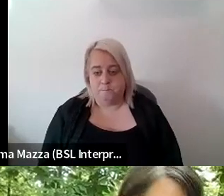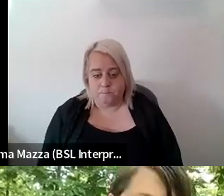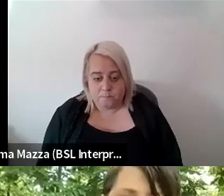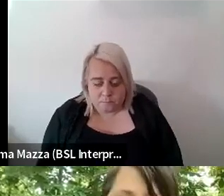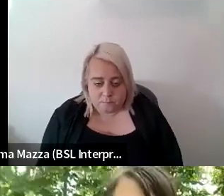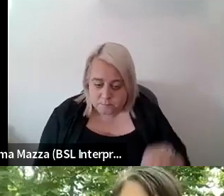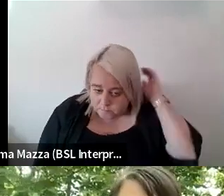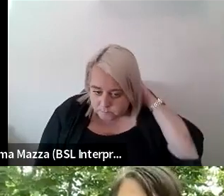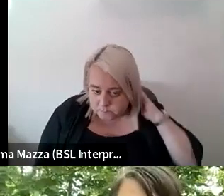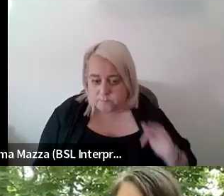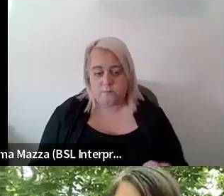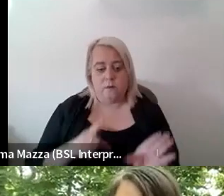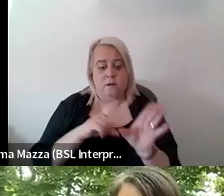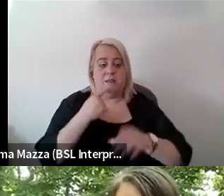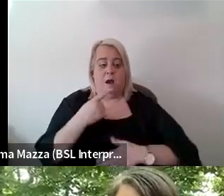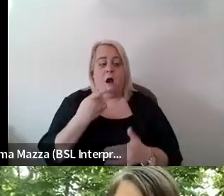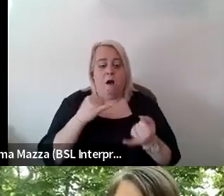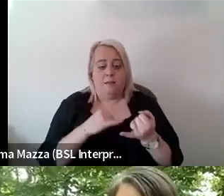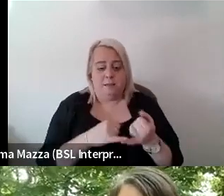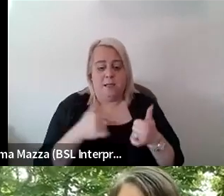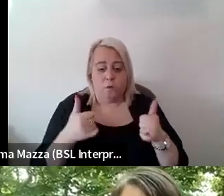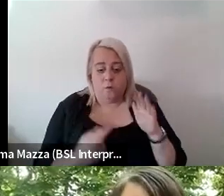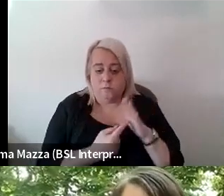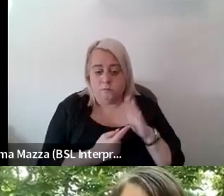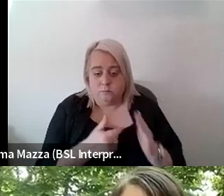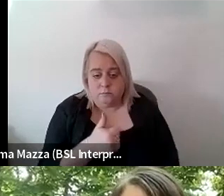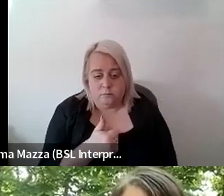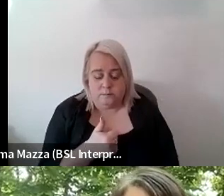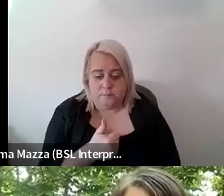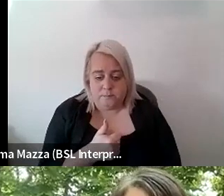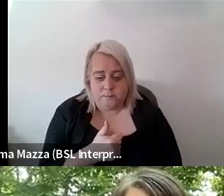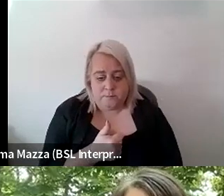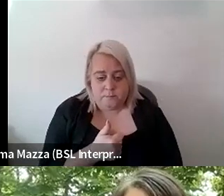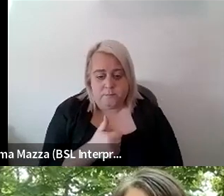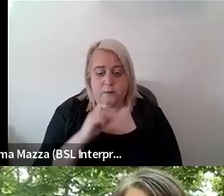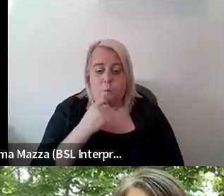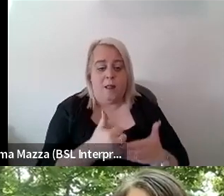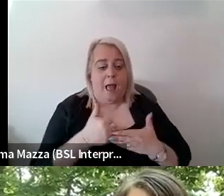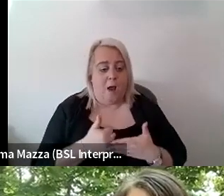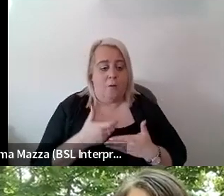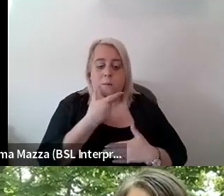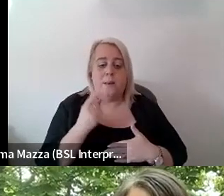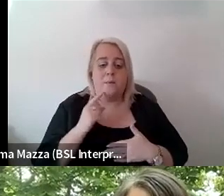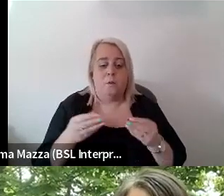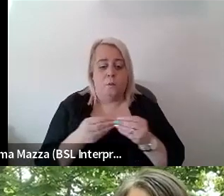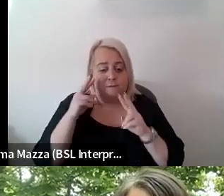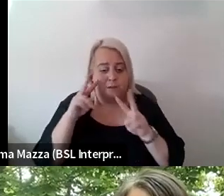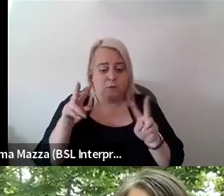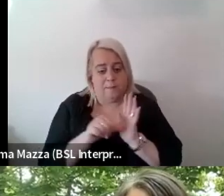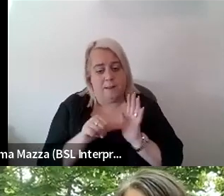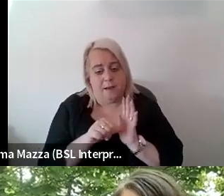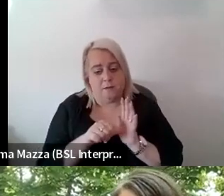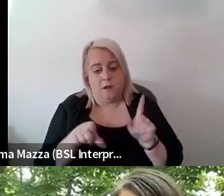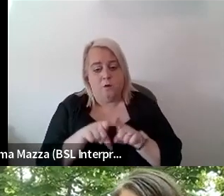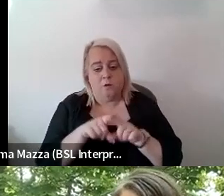up to this point, Sandy, making a brilliant point. This will not only help the people who are visually impaired, but also actually make your search engine